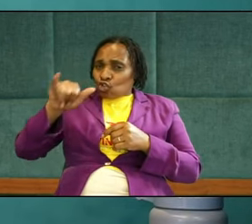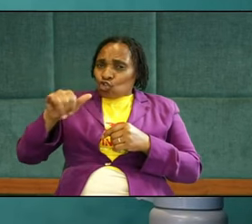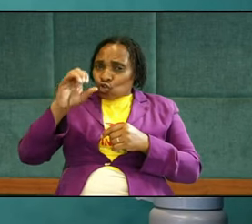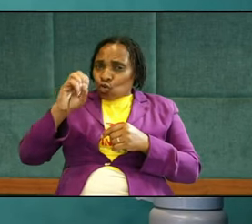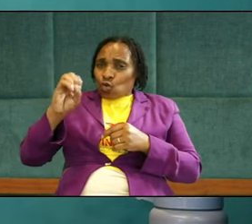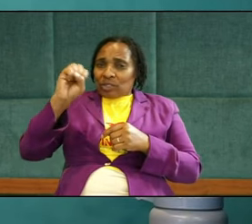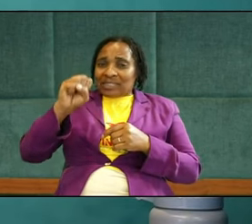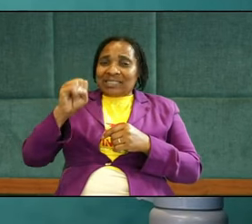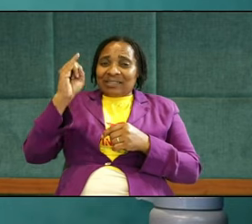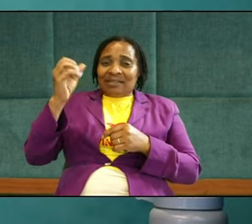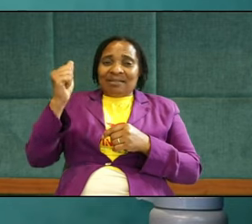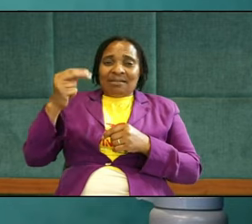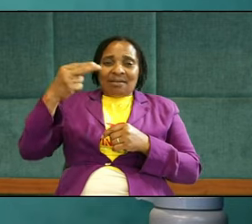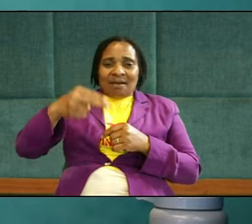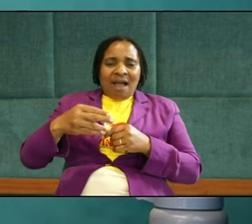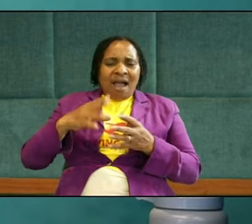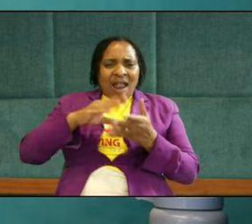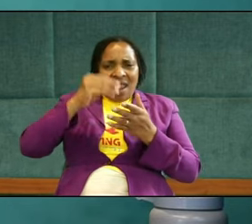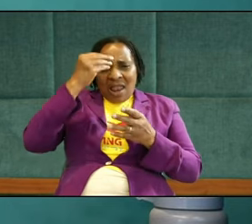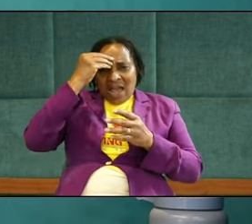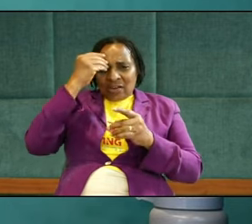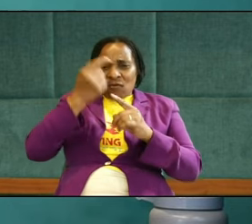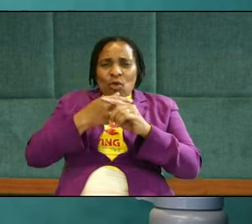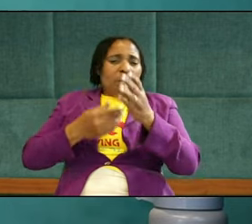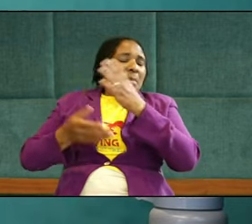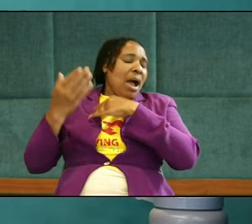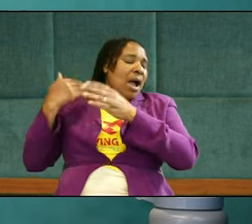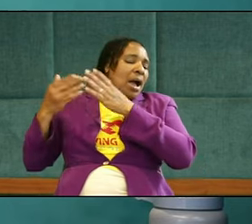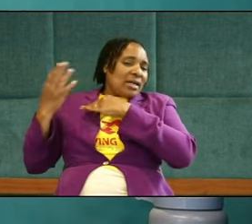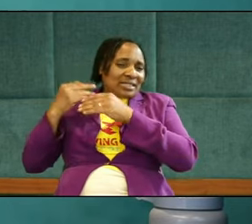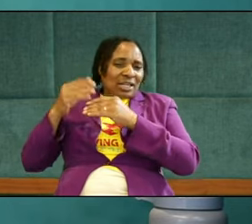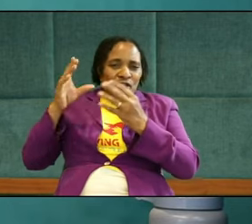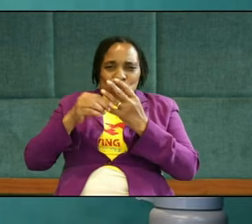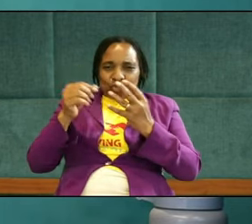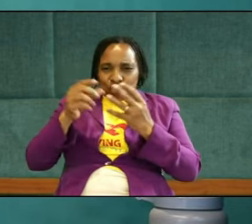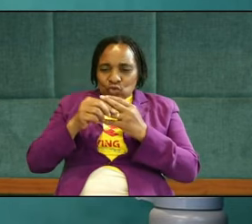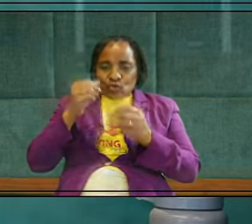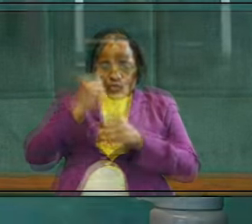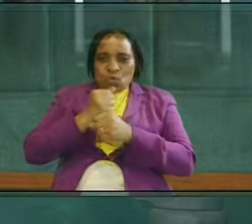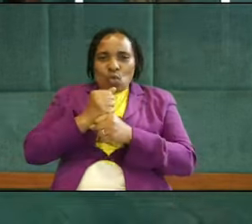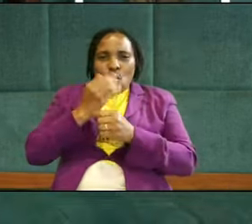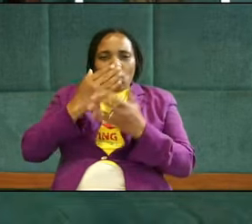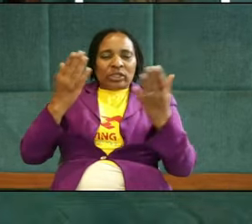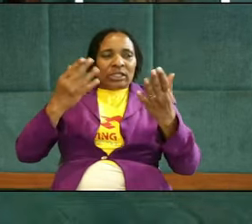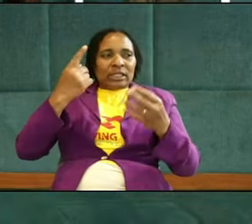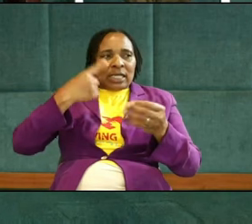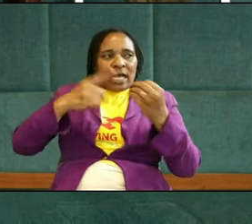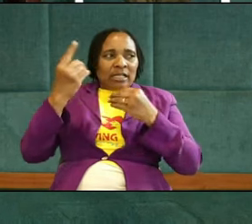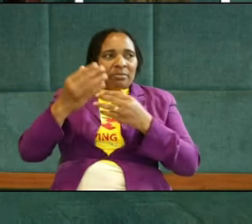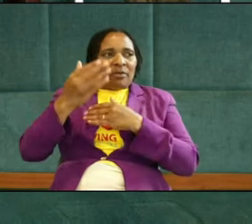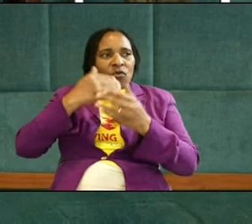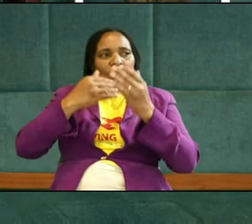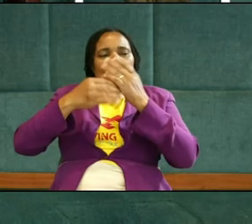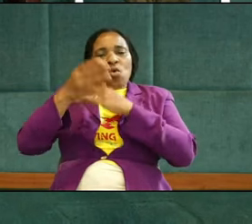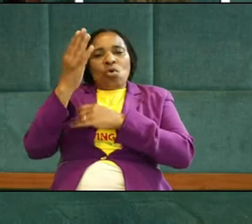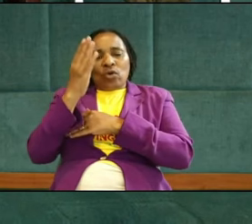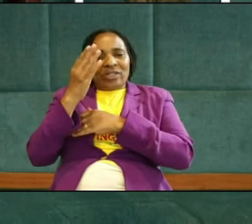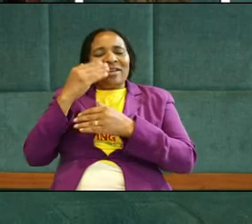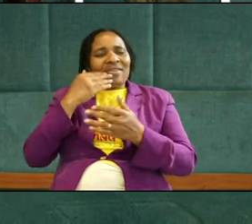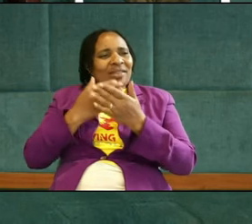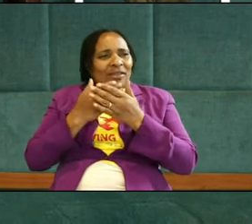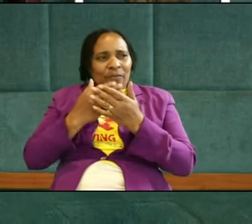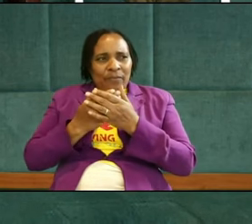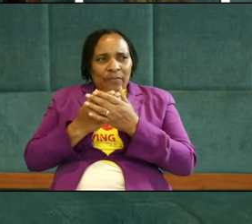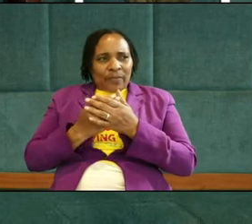learned from the errors of the past and chose to do what is right before God. True, true. Thank you for that. And I